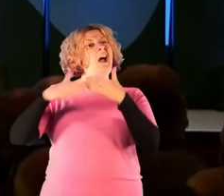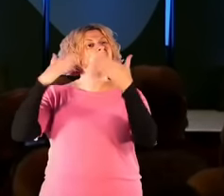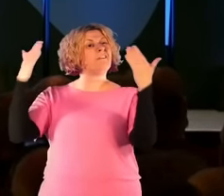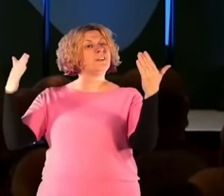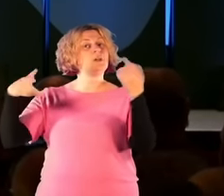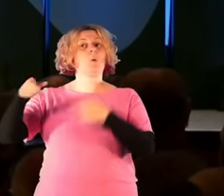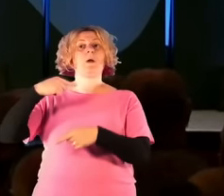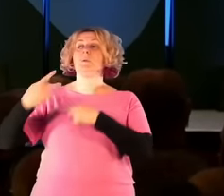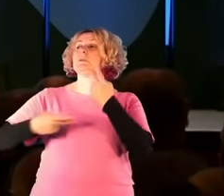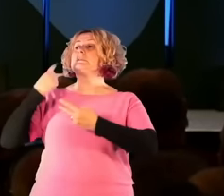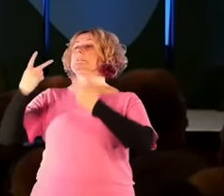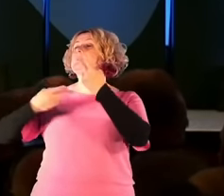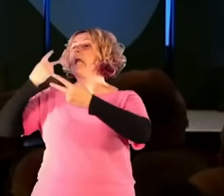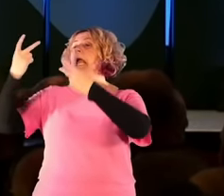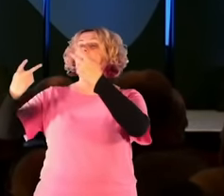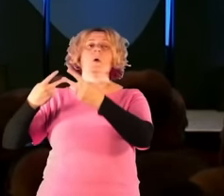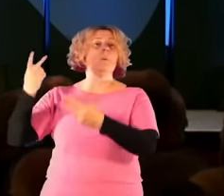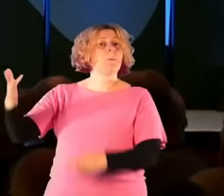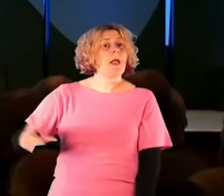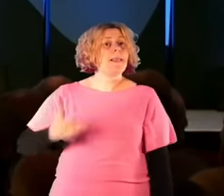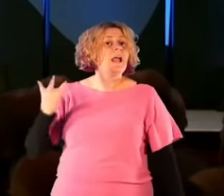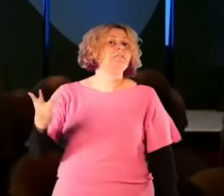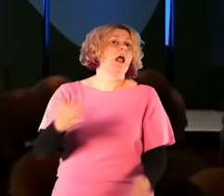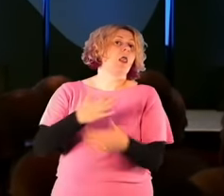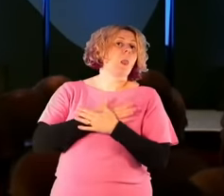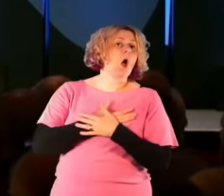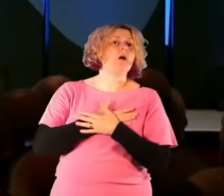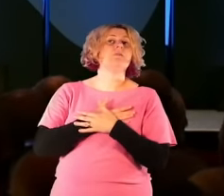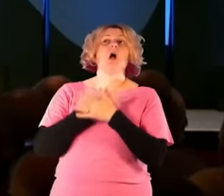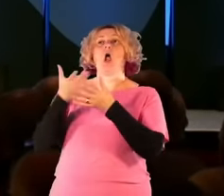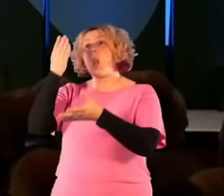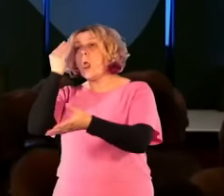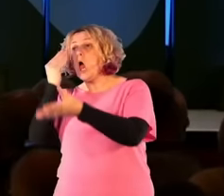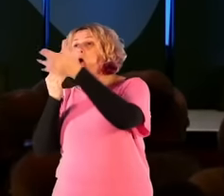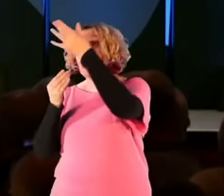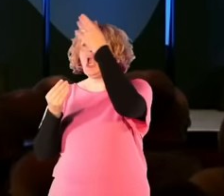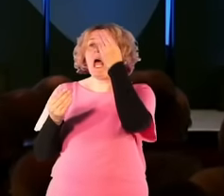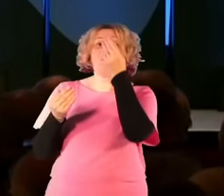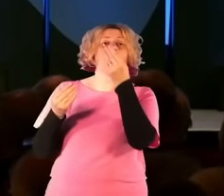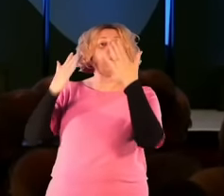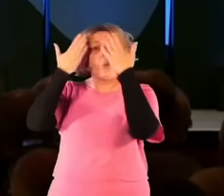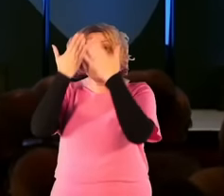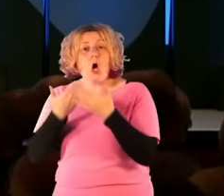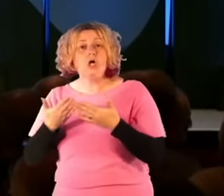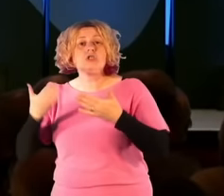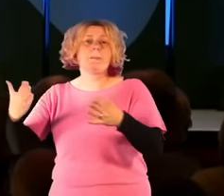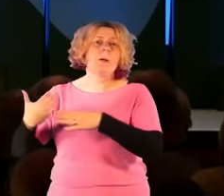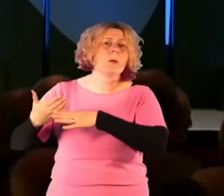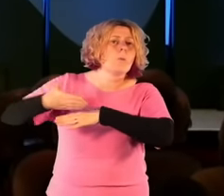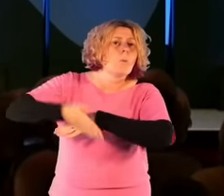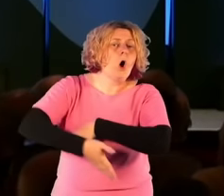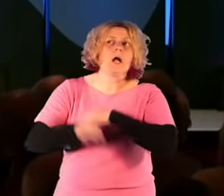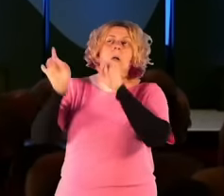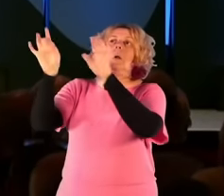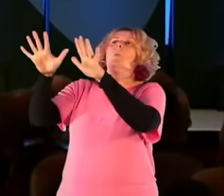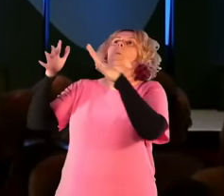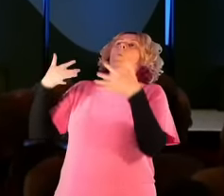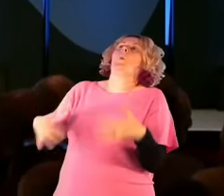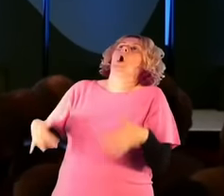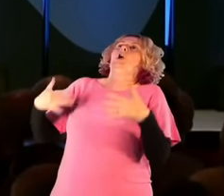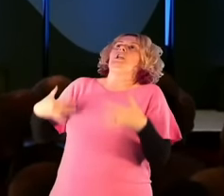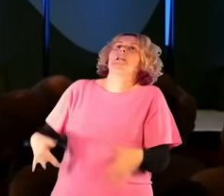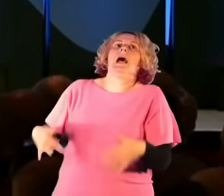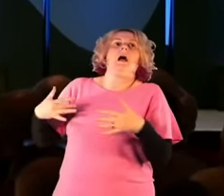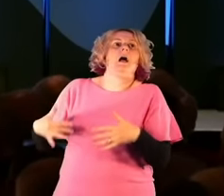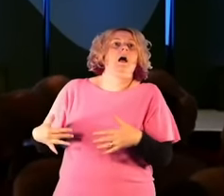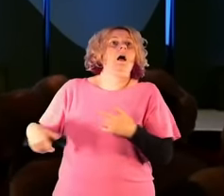will live and love and learn. We'll work and we'll worship and we'll wonder. We'll behold him in his glory and we'll